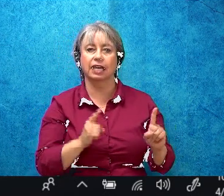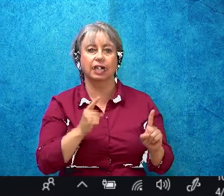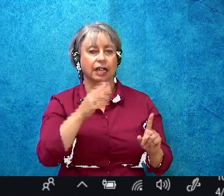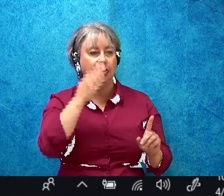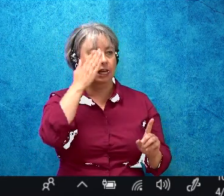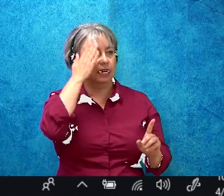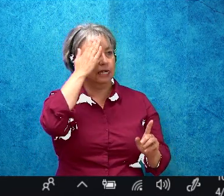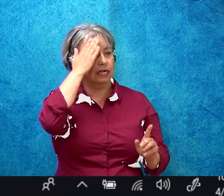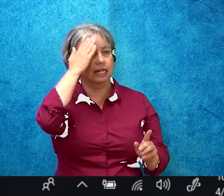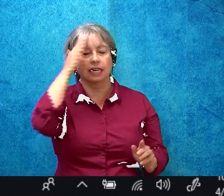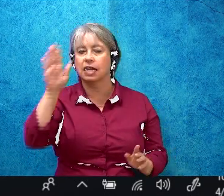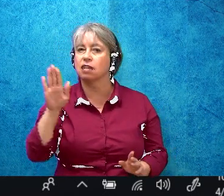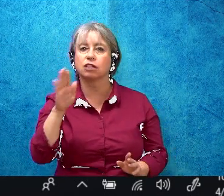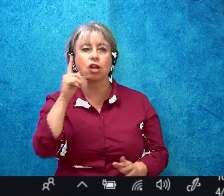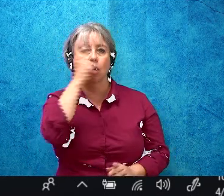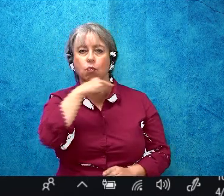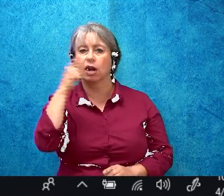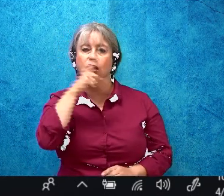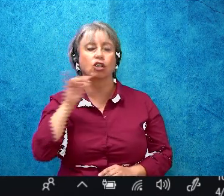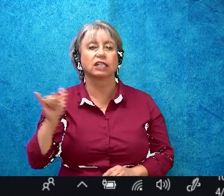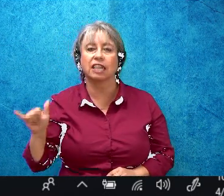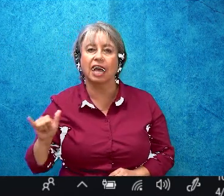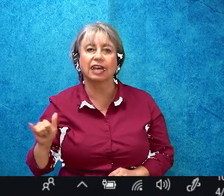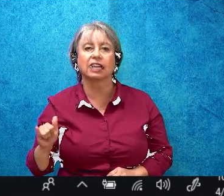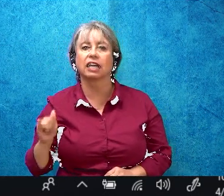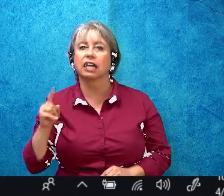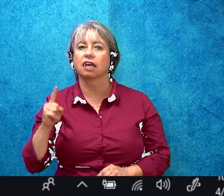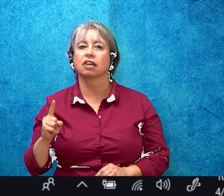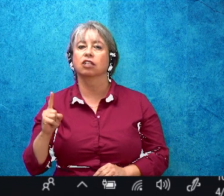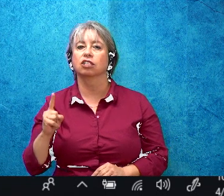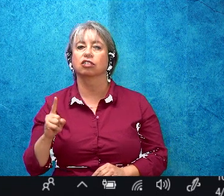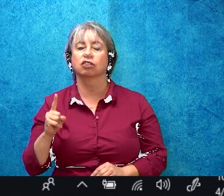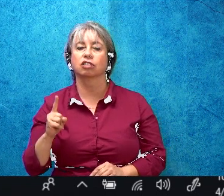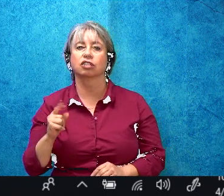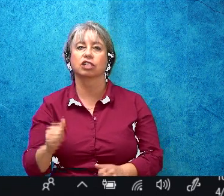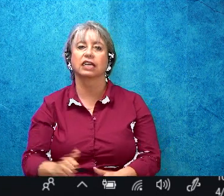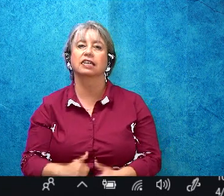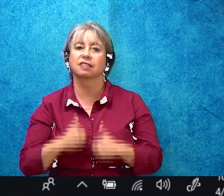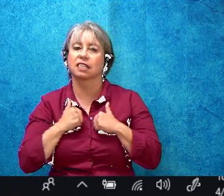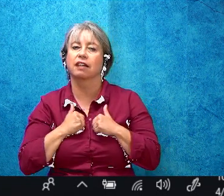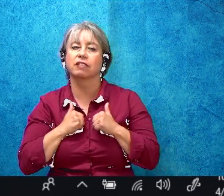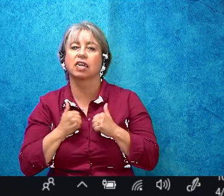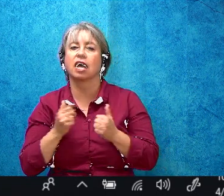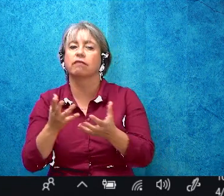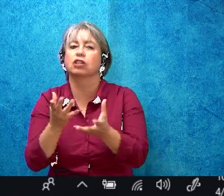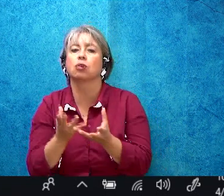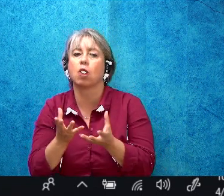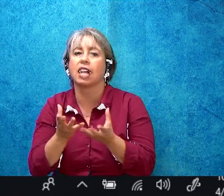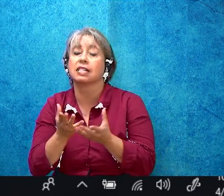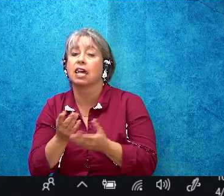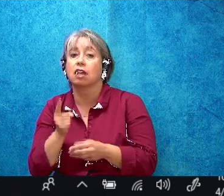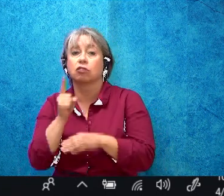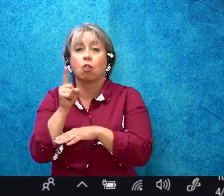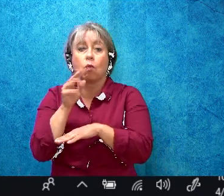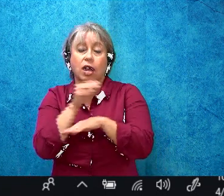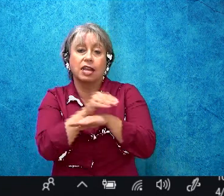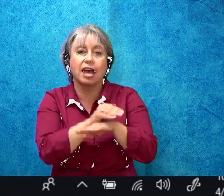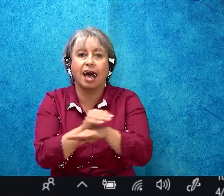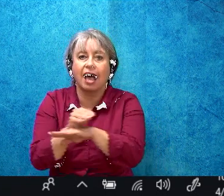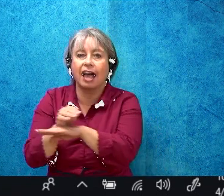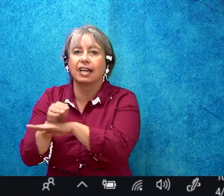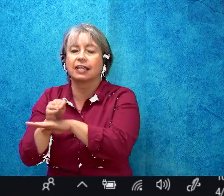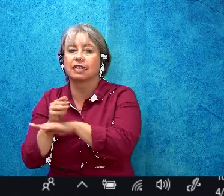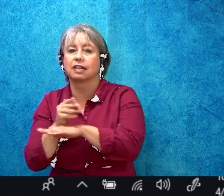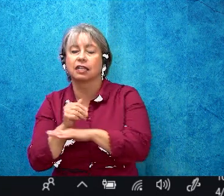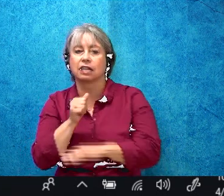okay? So she's living this life, okay, and she wants to see what he looks like so bad. So one night, she pulls a